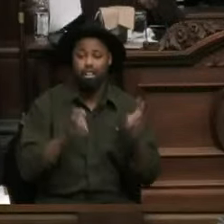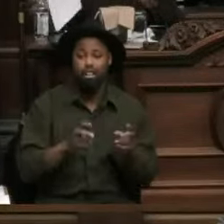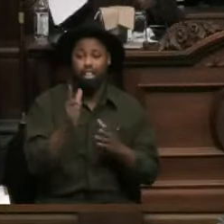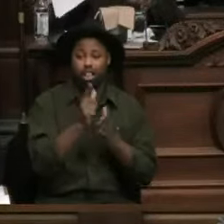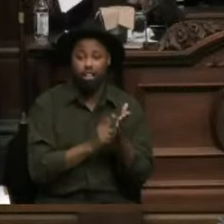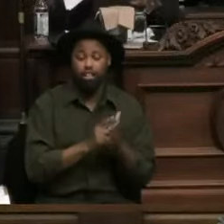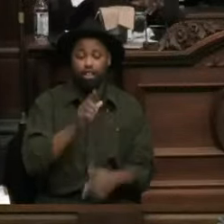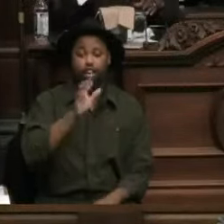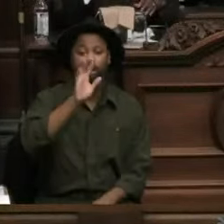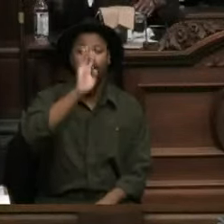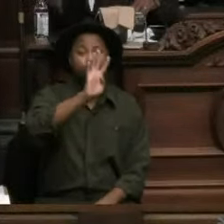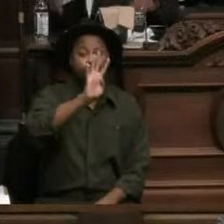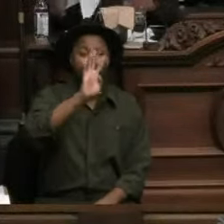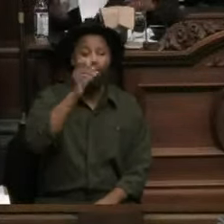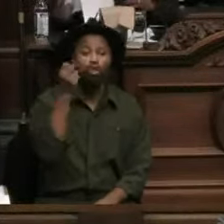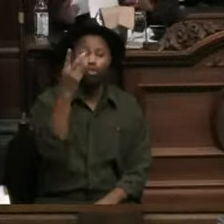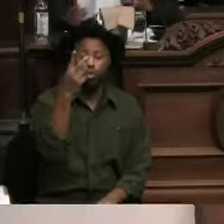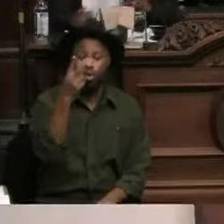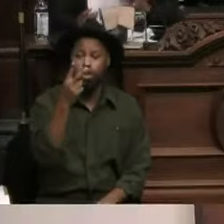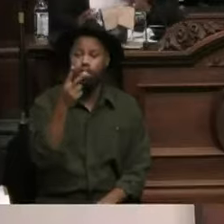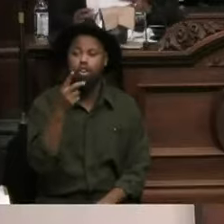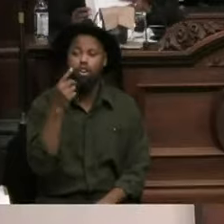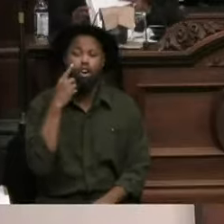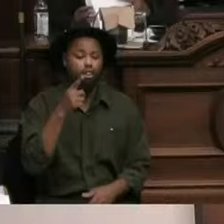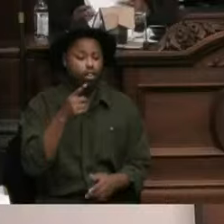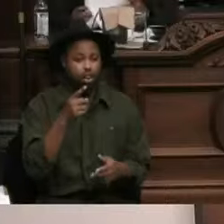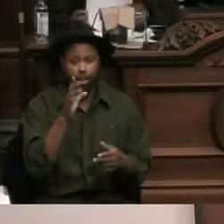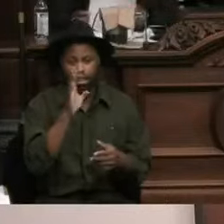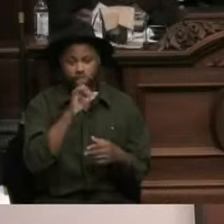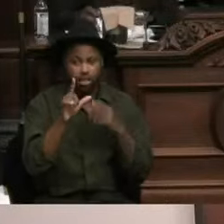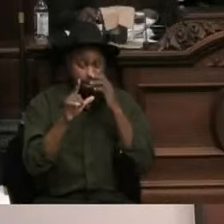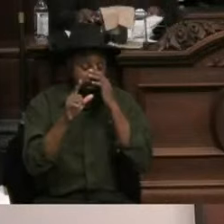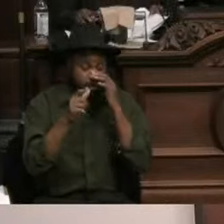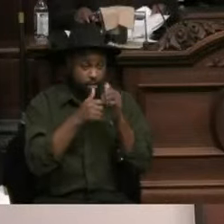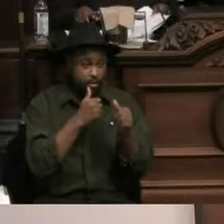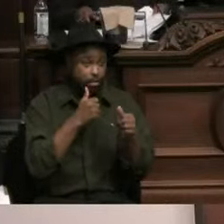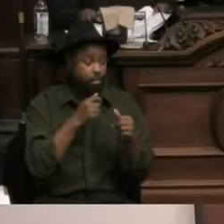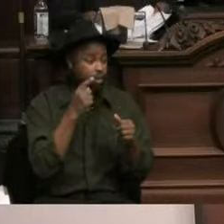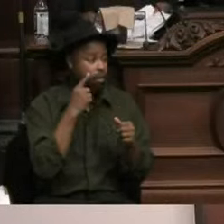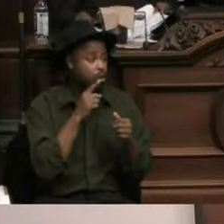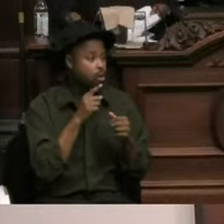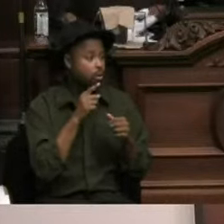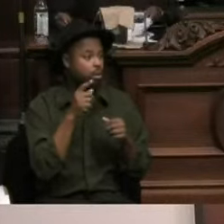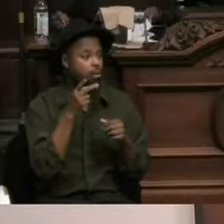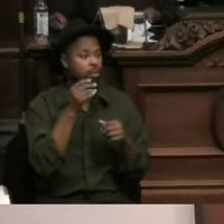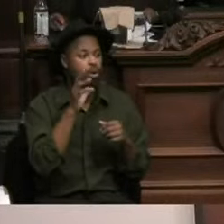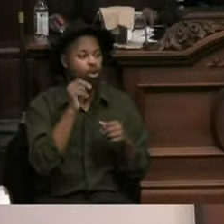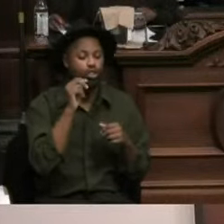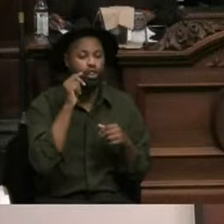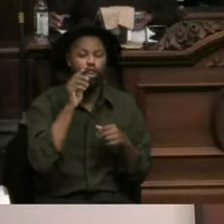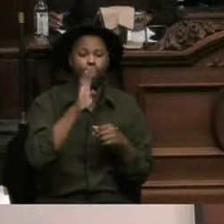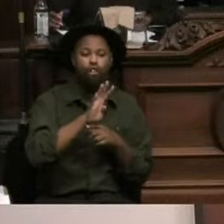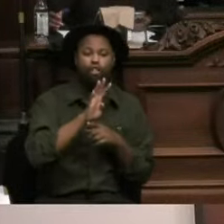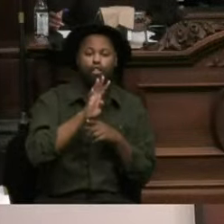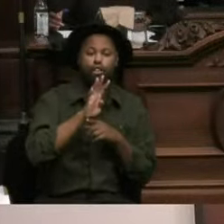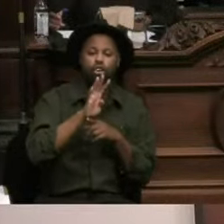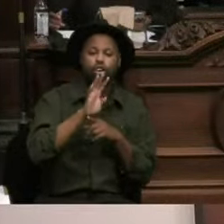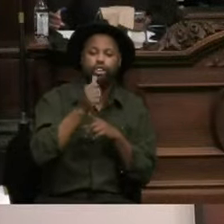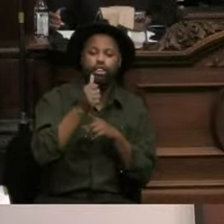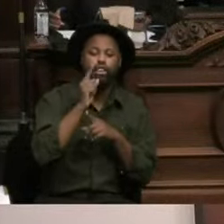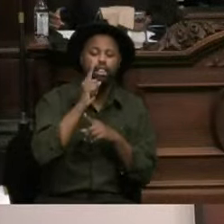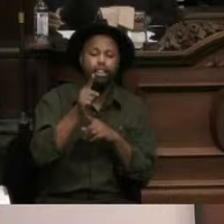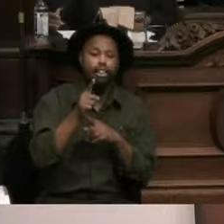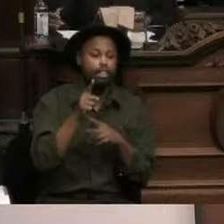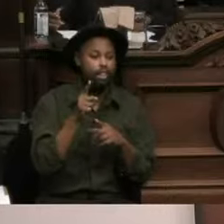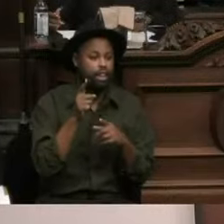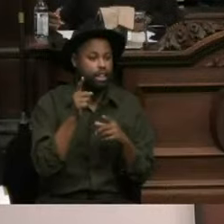number 412, authorizing the sale of abandoned portion of Balfour Drive. Introduction number 413, authorizing acquisition